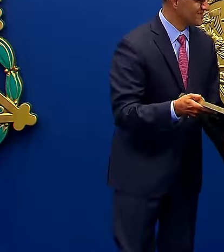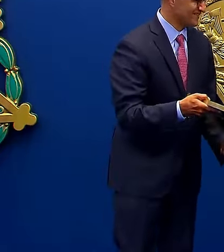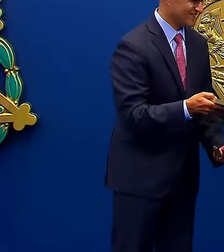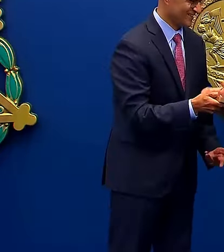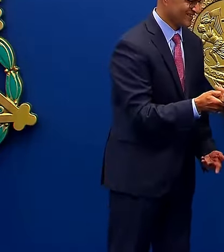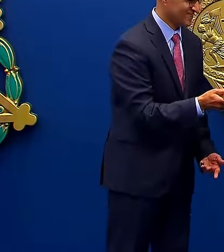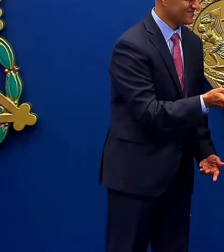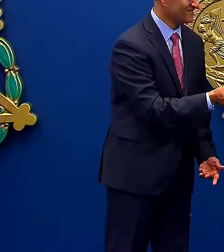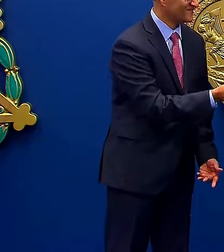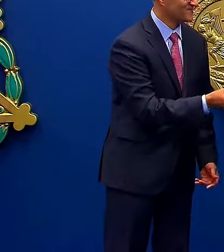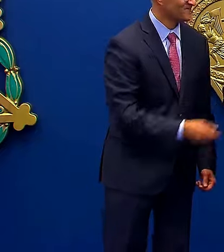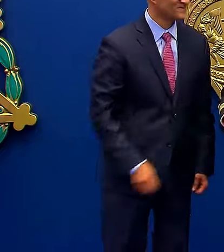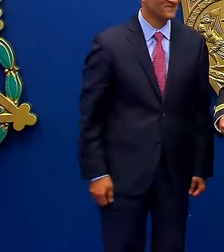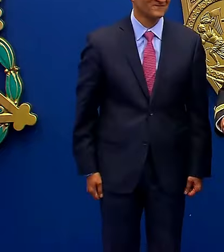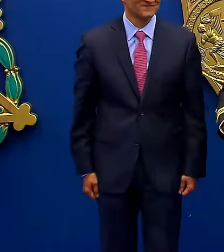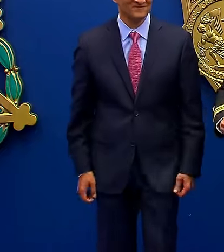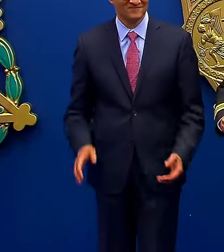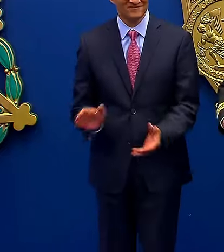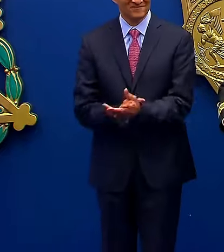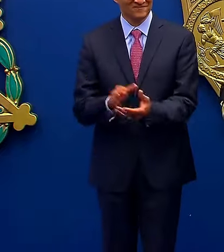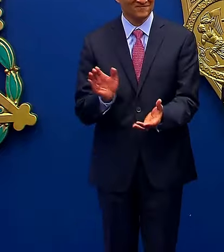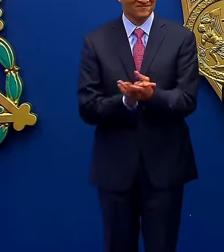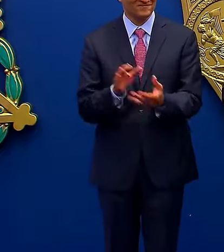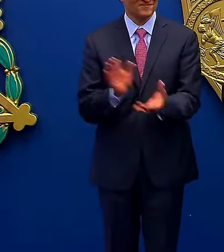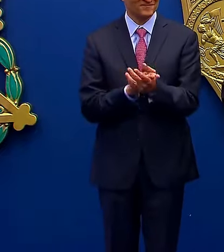United States Navy.